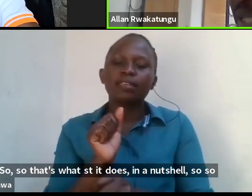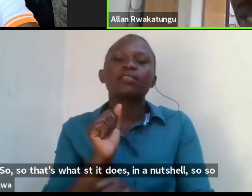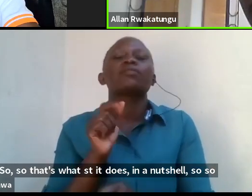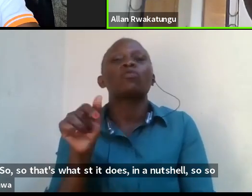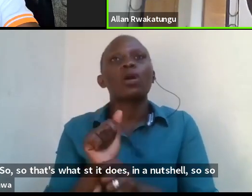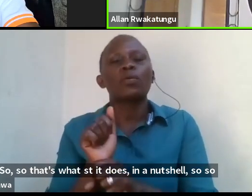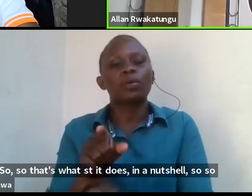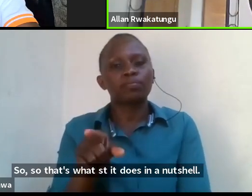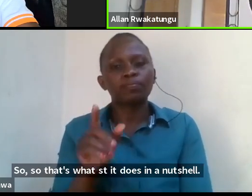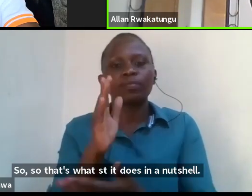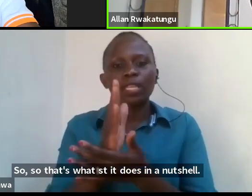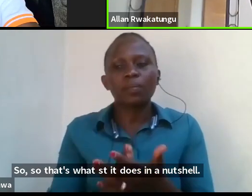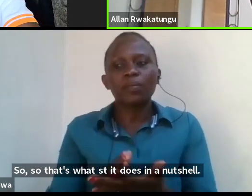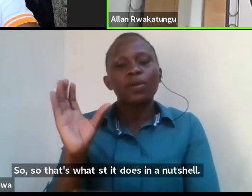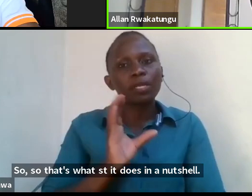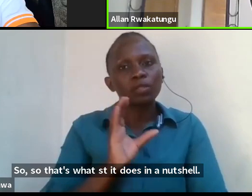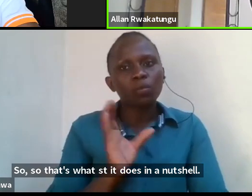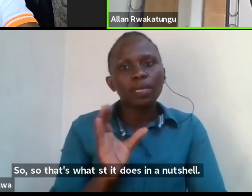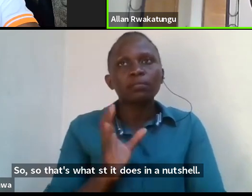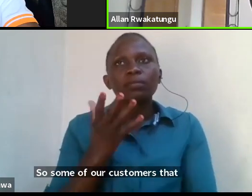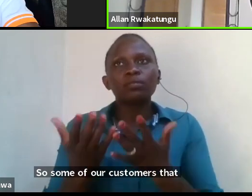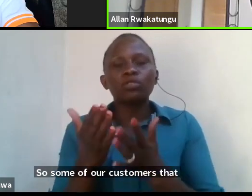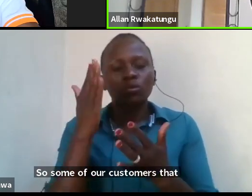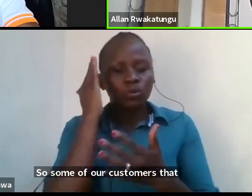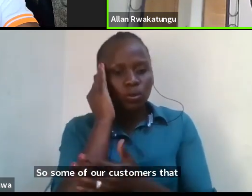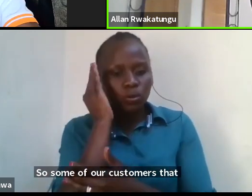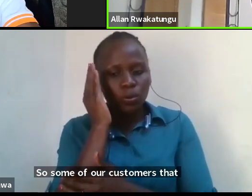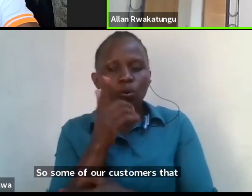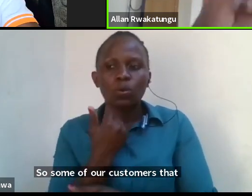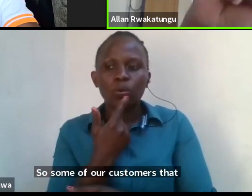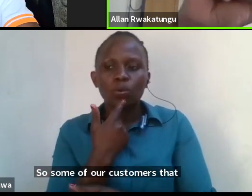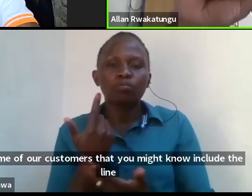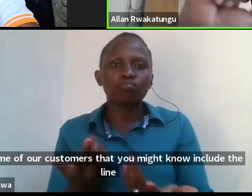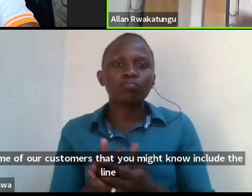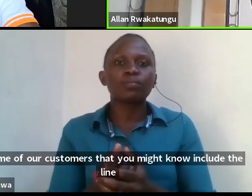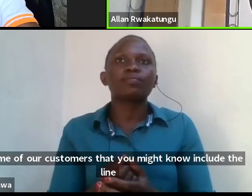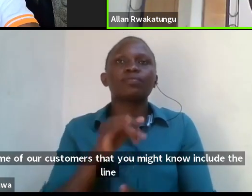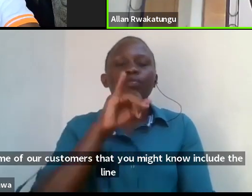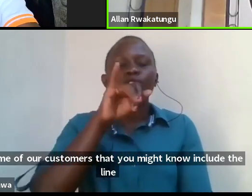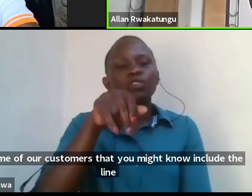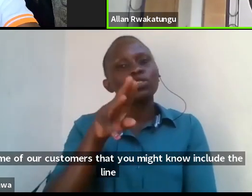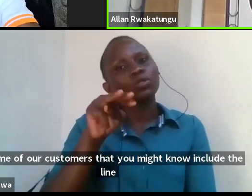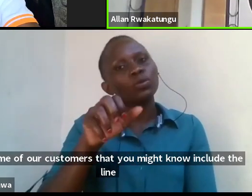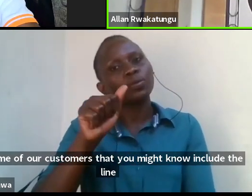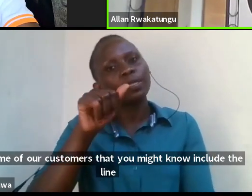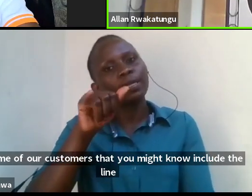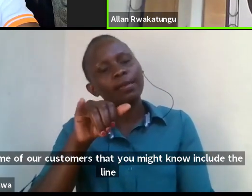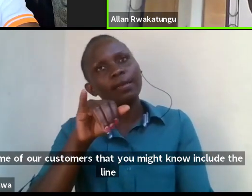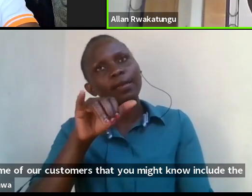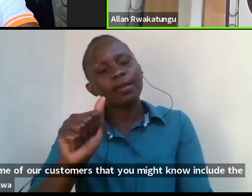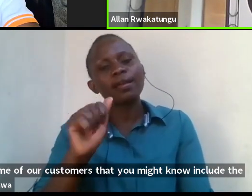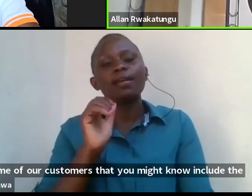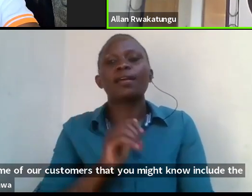customers that you might know include the likes of Jumia, Mkopa, and